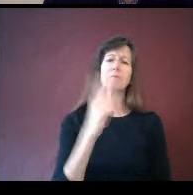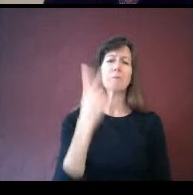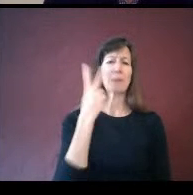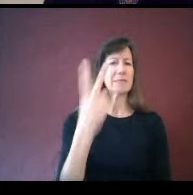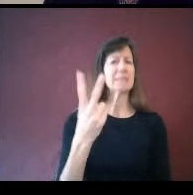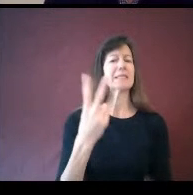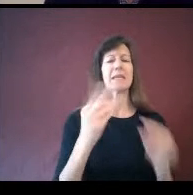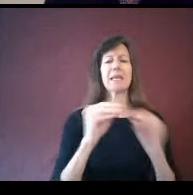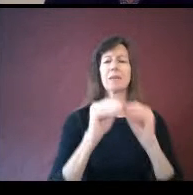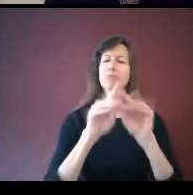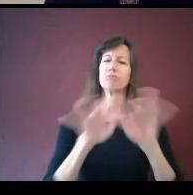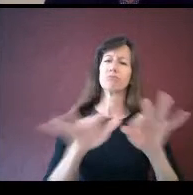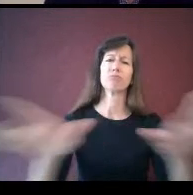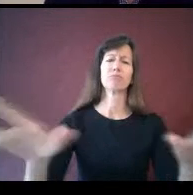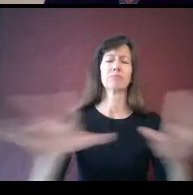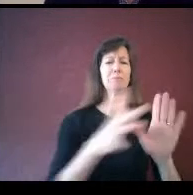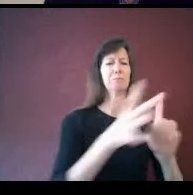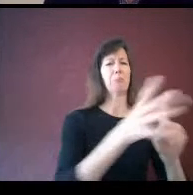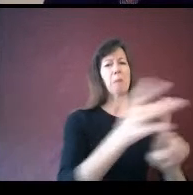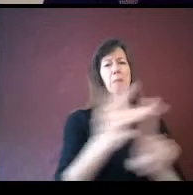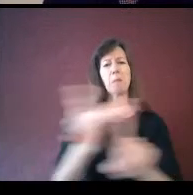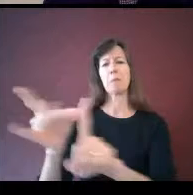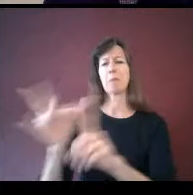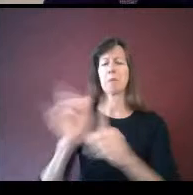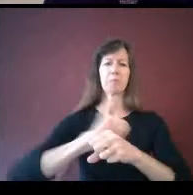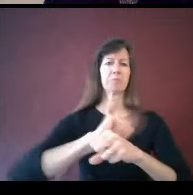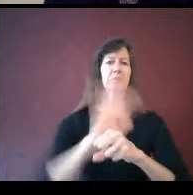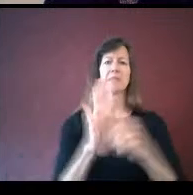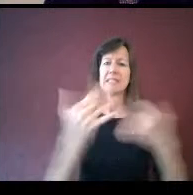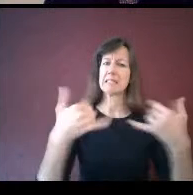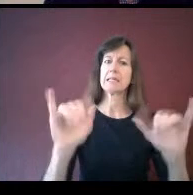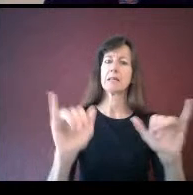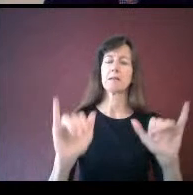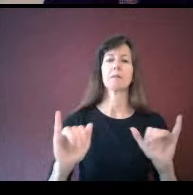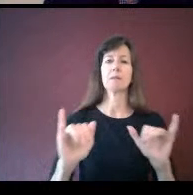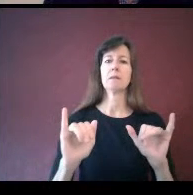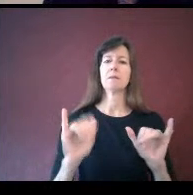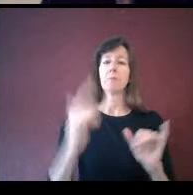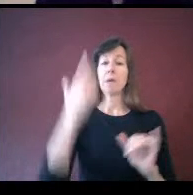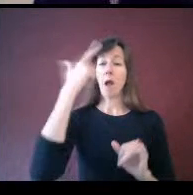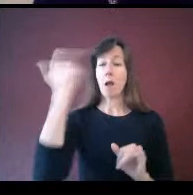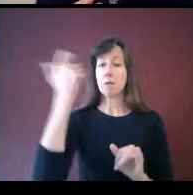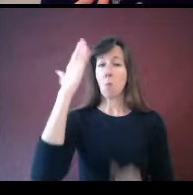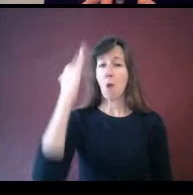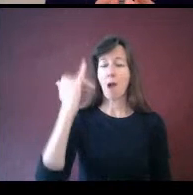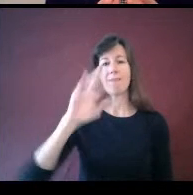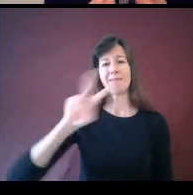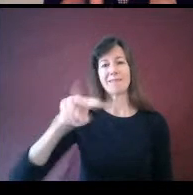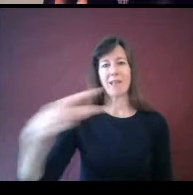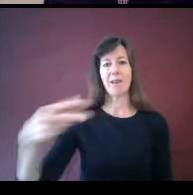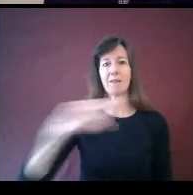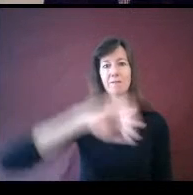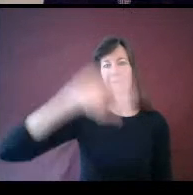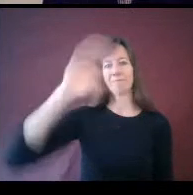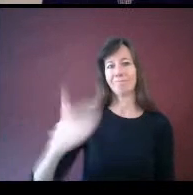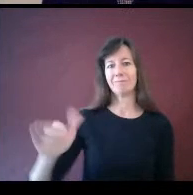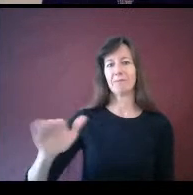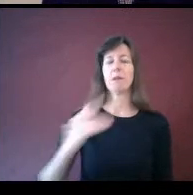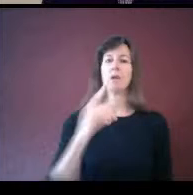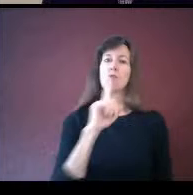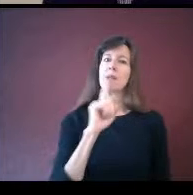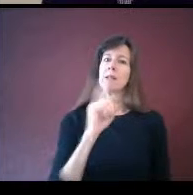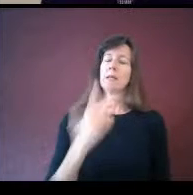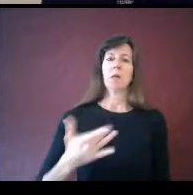Ulster County as part of the second wave, and remain very much concerned about the impacts that the holiday